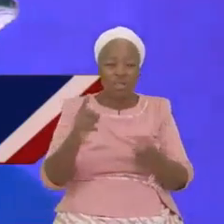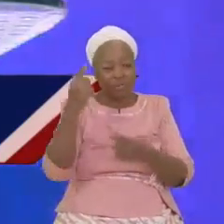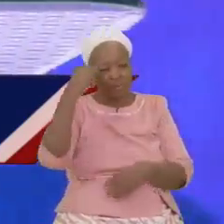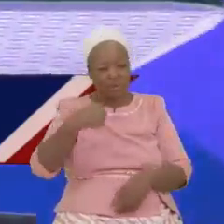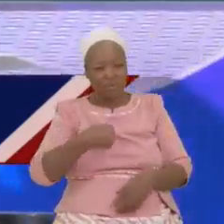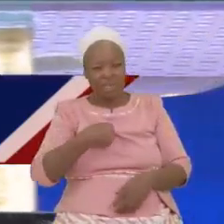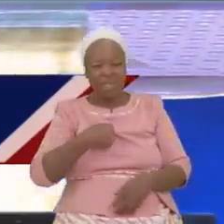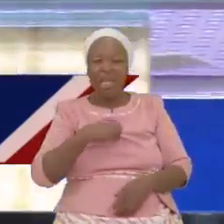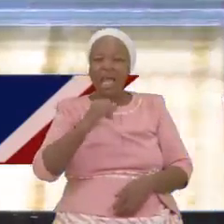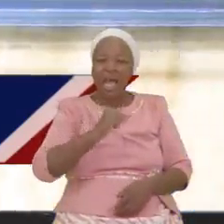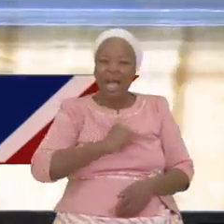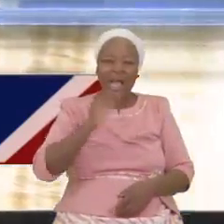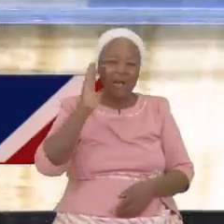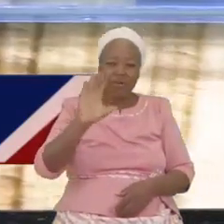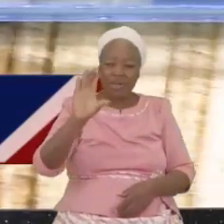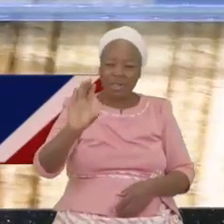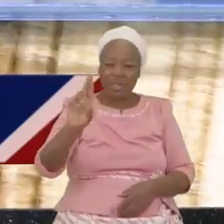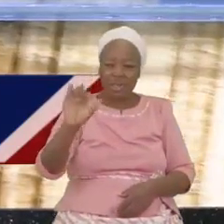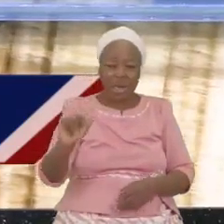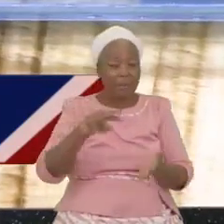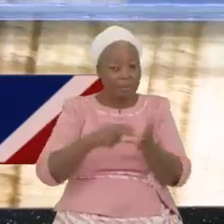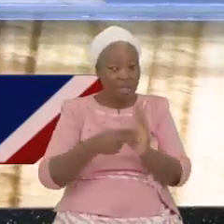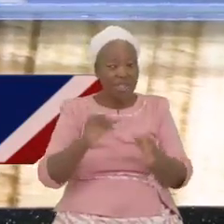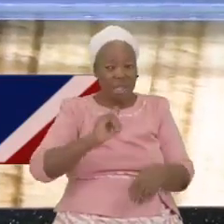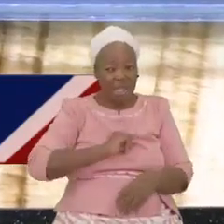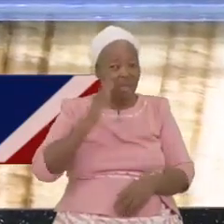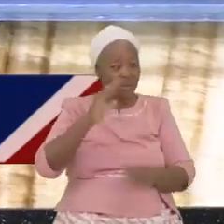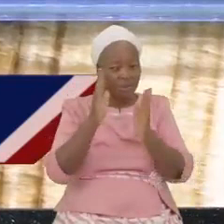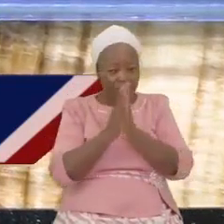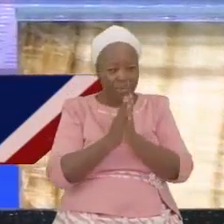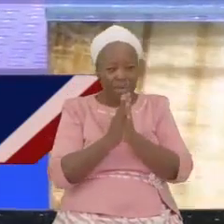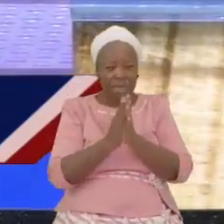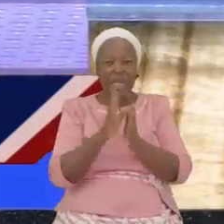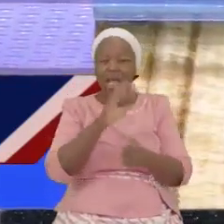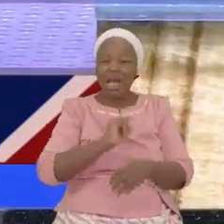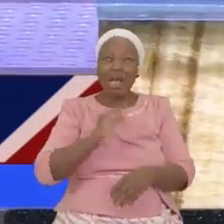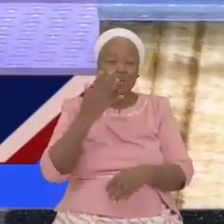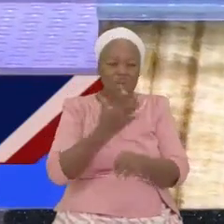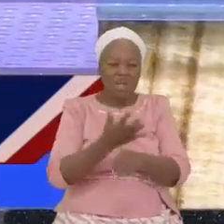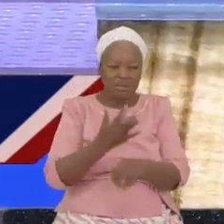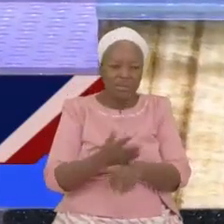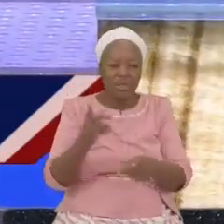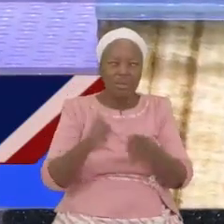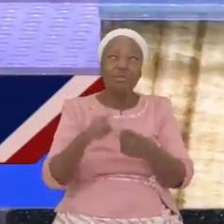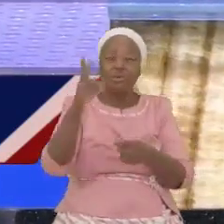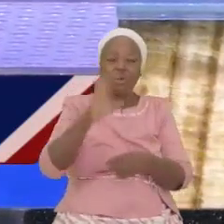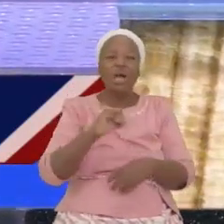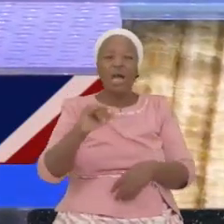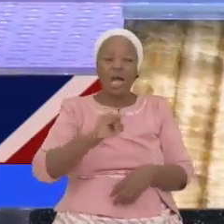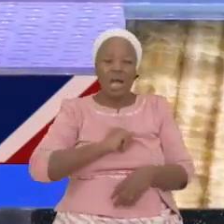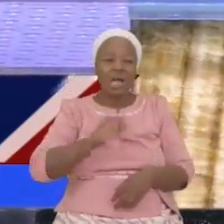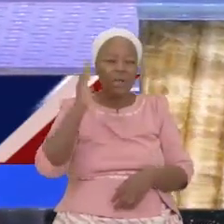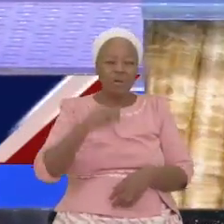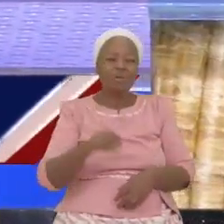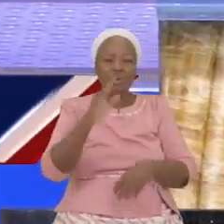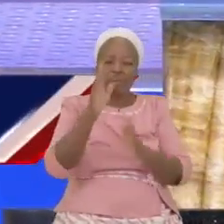means I will pray. That means I'll beseech the throne of God. I will call unto God, the Most High,